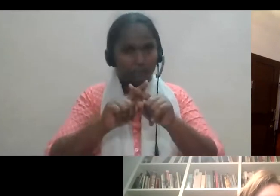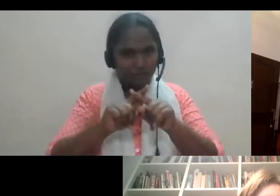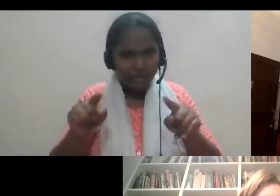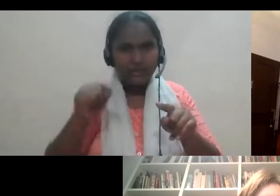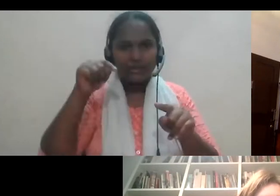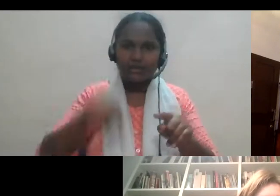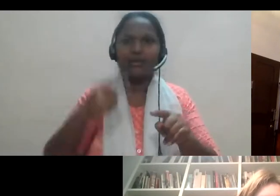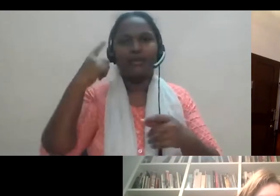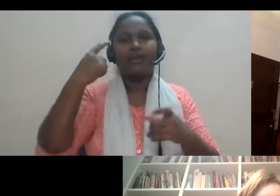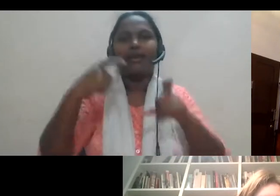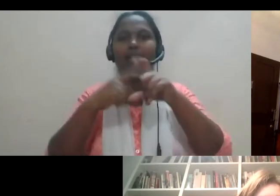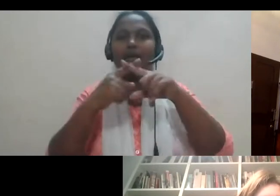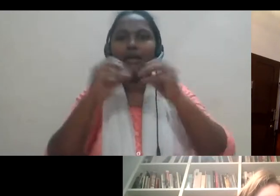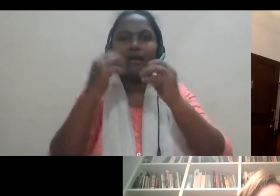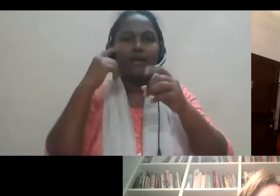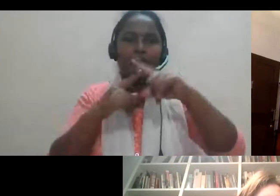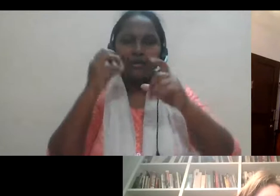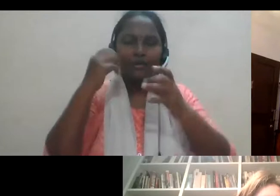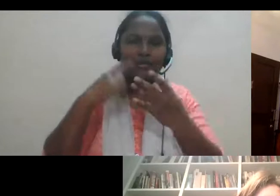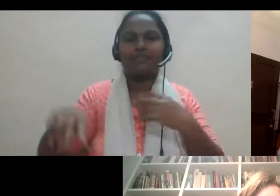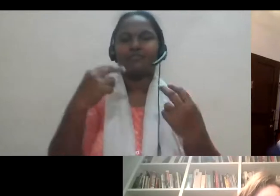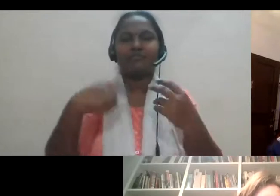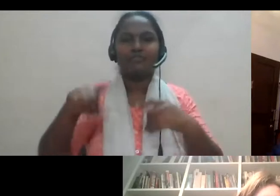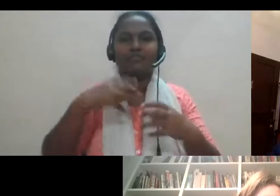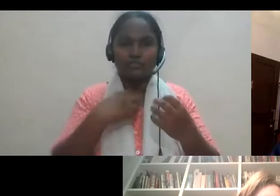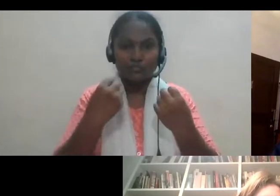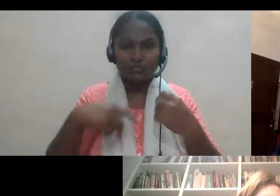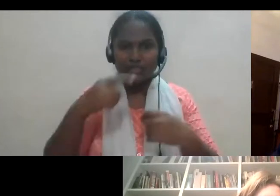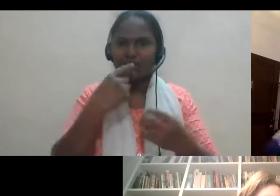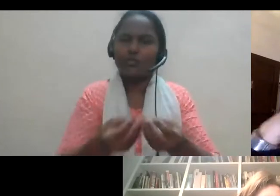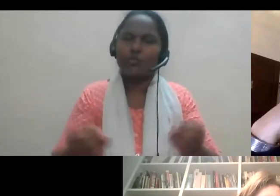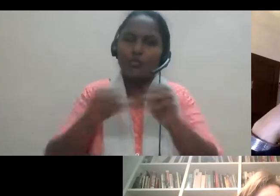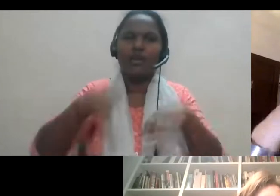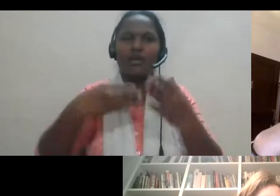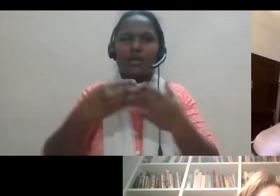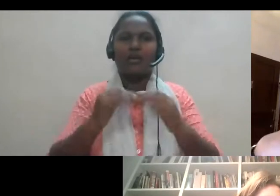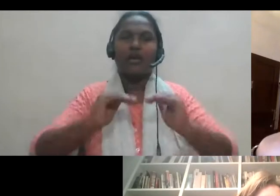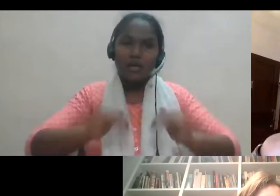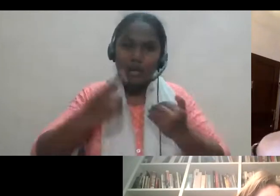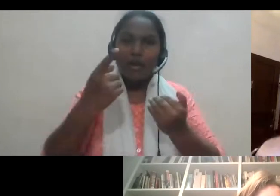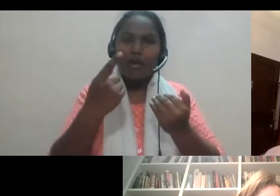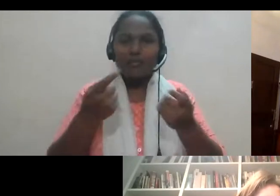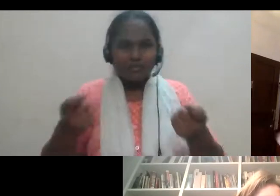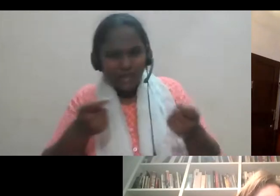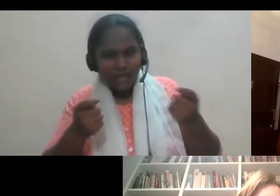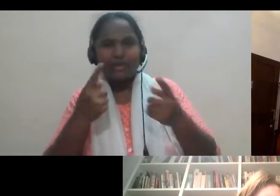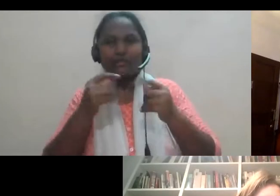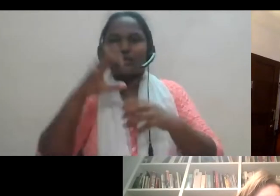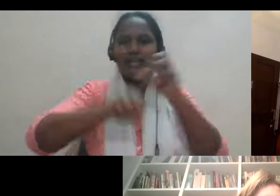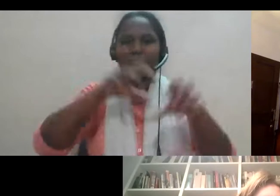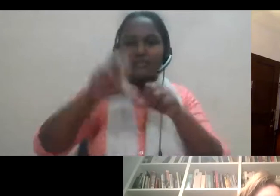was an exhibition that amazed and delighted audiences. So I really wanted you to tell us more about it and how you managed to achieve all